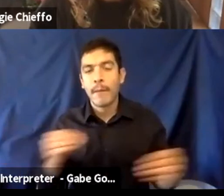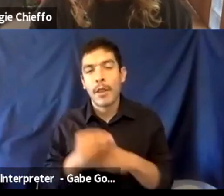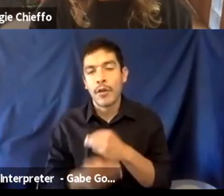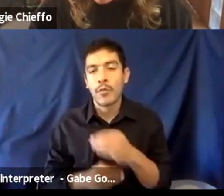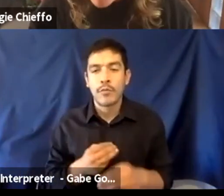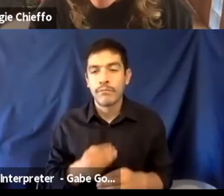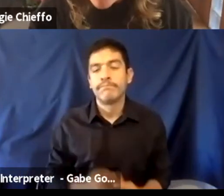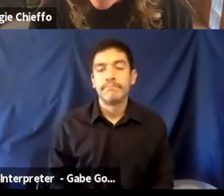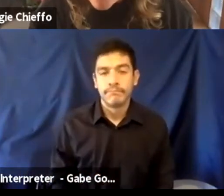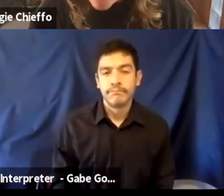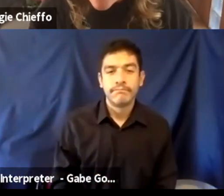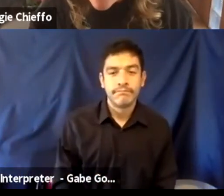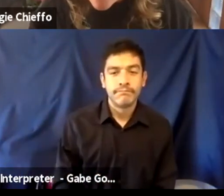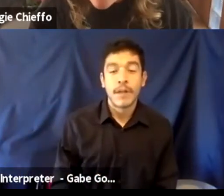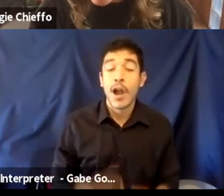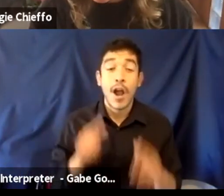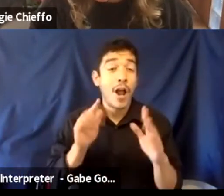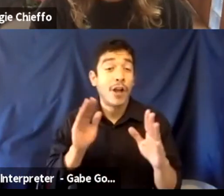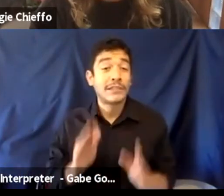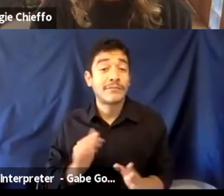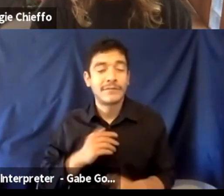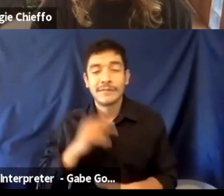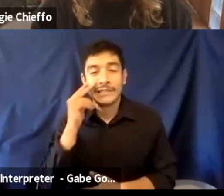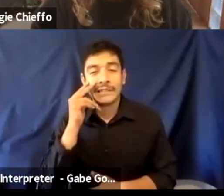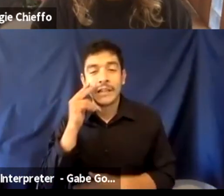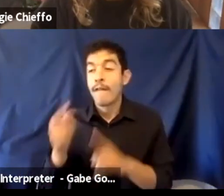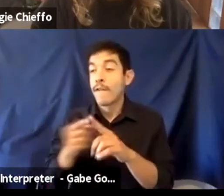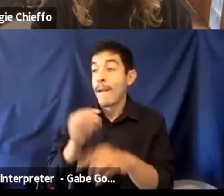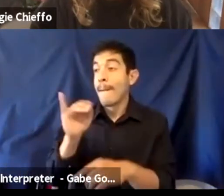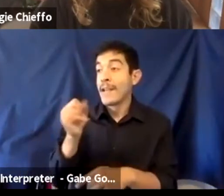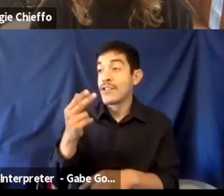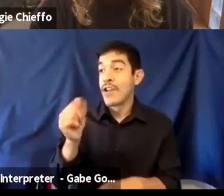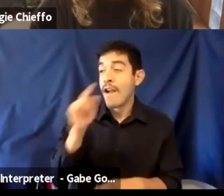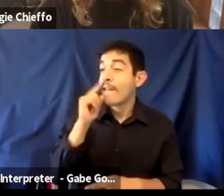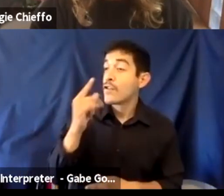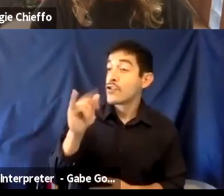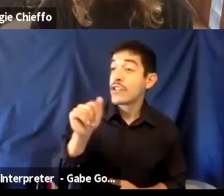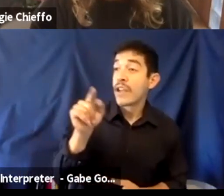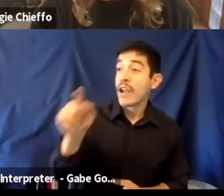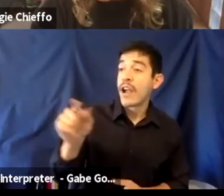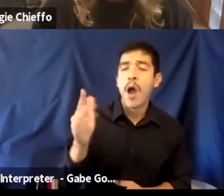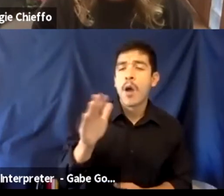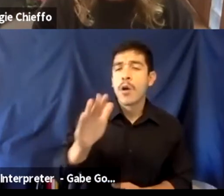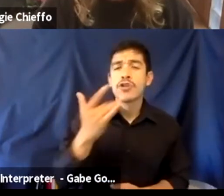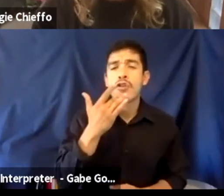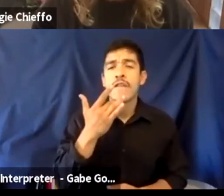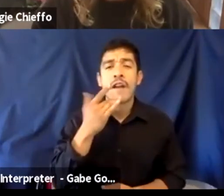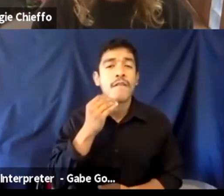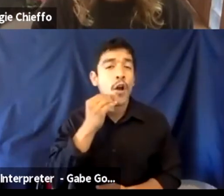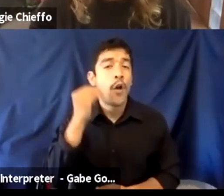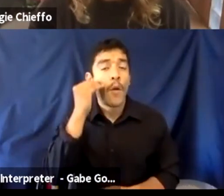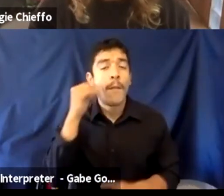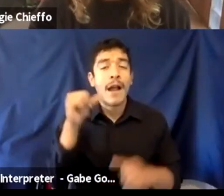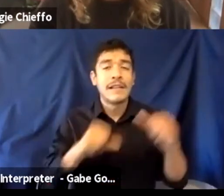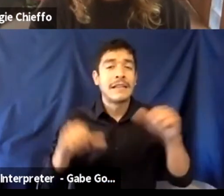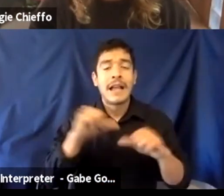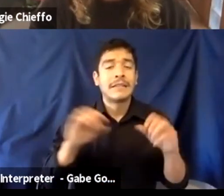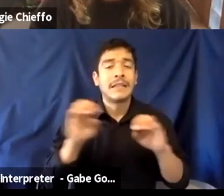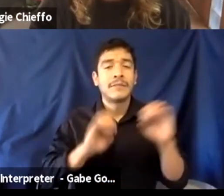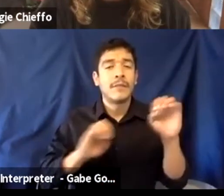Awesome. Let's see. This is from Nisha for Jia. What is your favorite home science experiment to do?